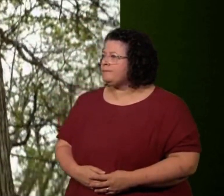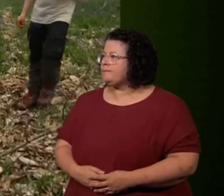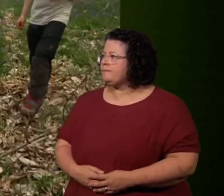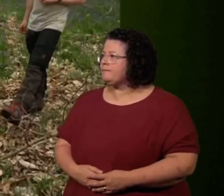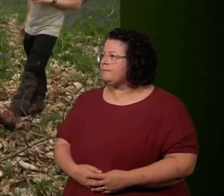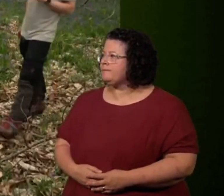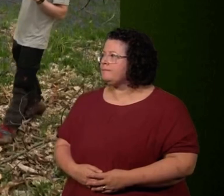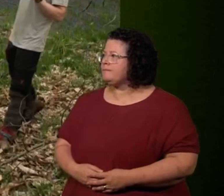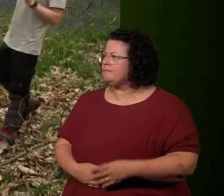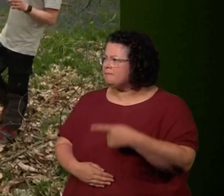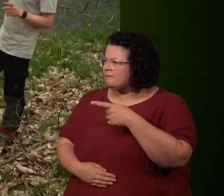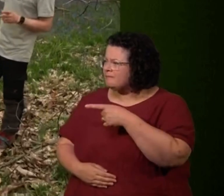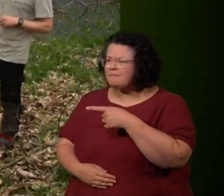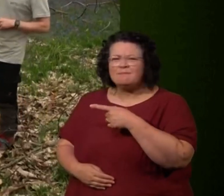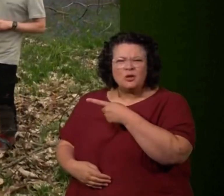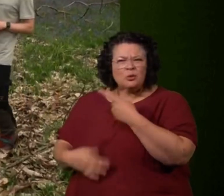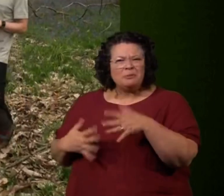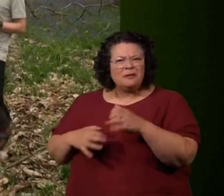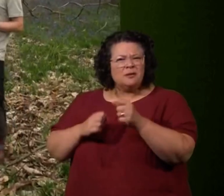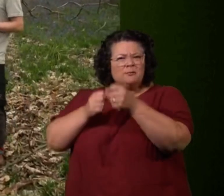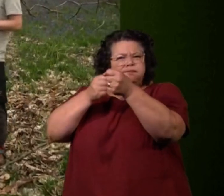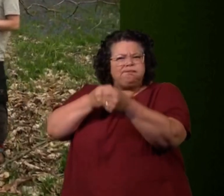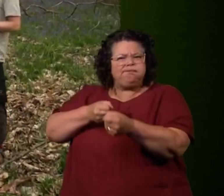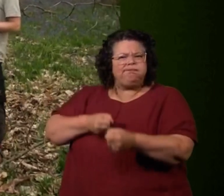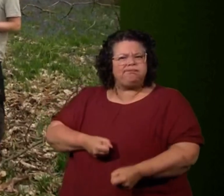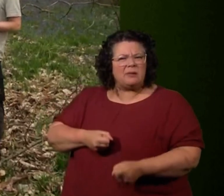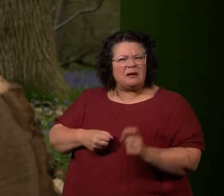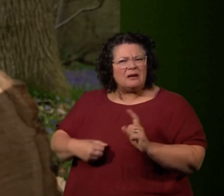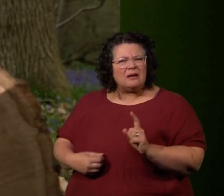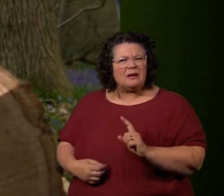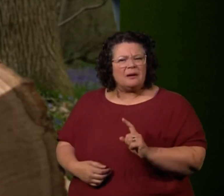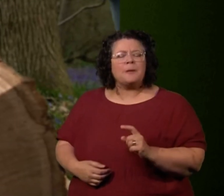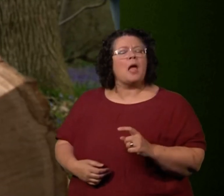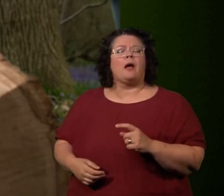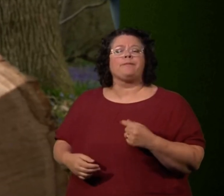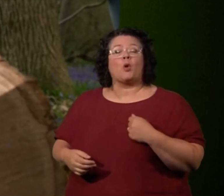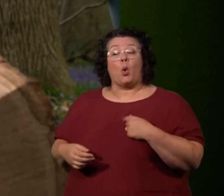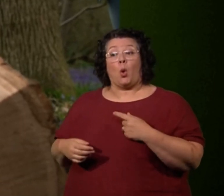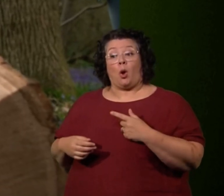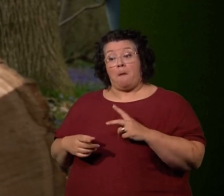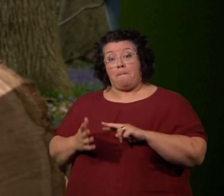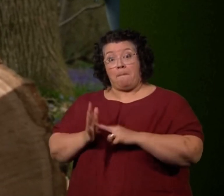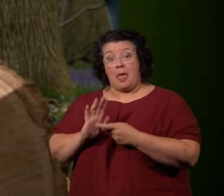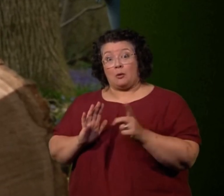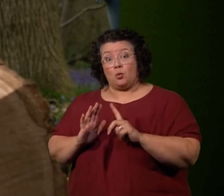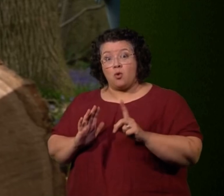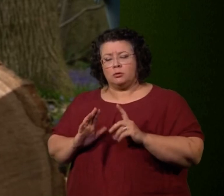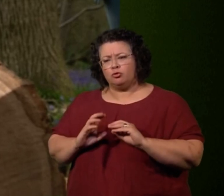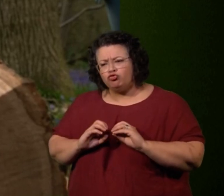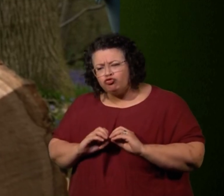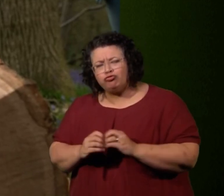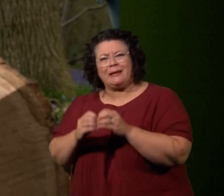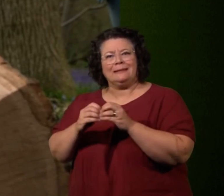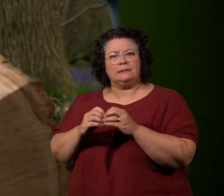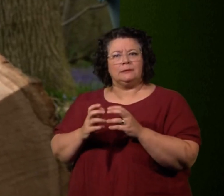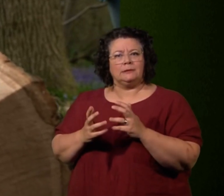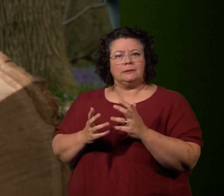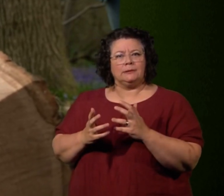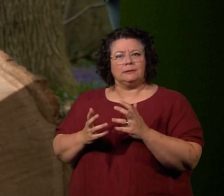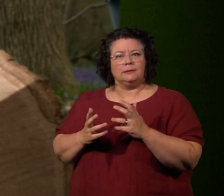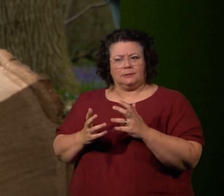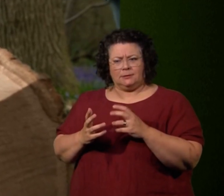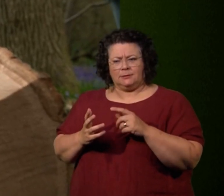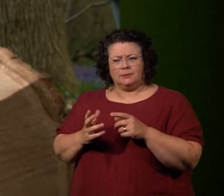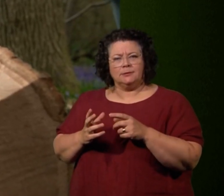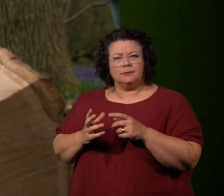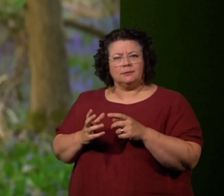Okay. It's a pretty big bit of wood you've just cut out. What we're trying to do here is to create some roosts in living